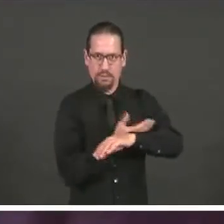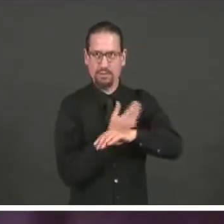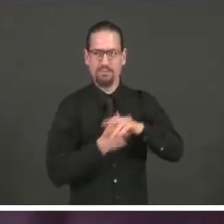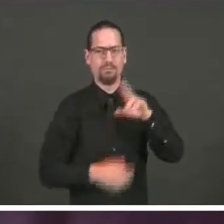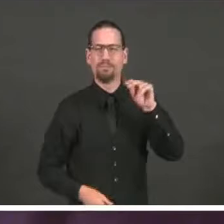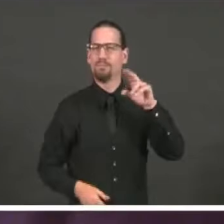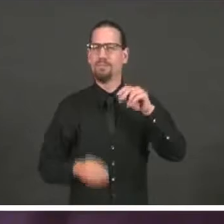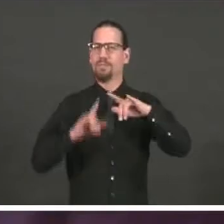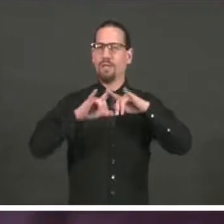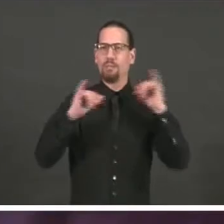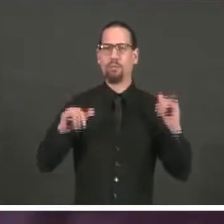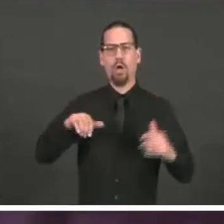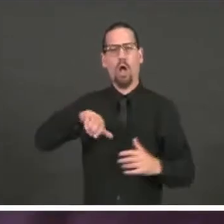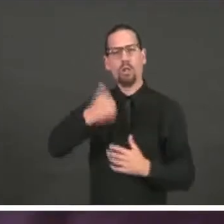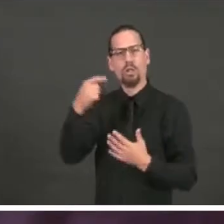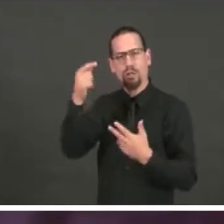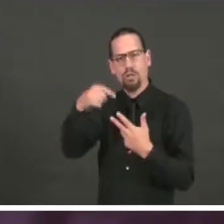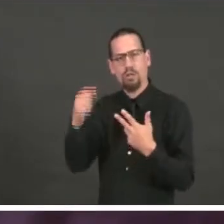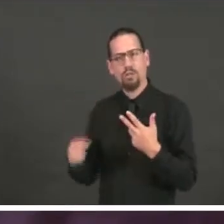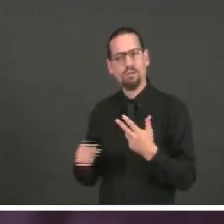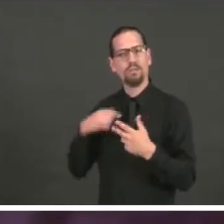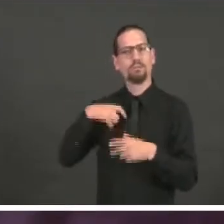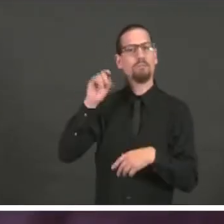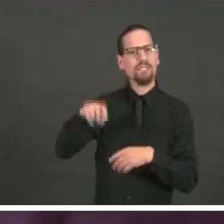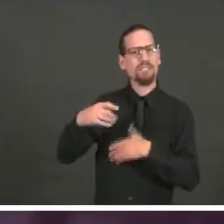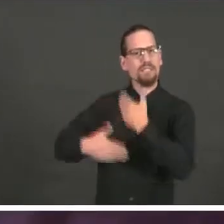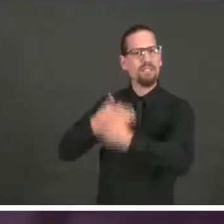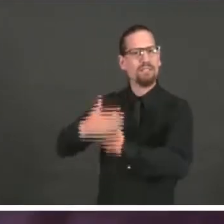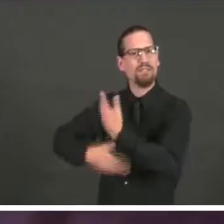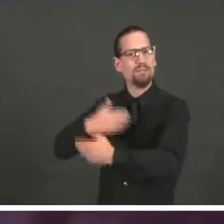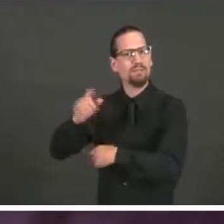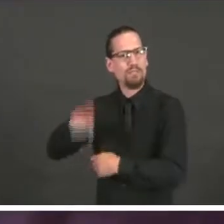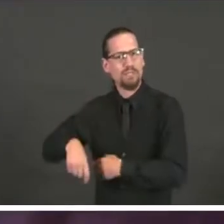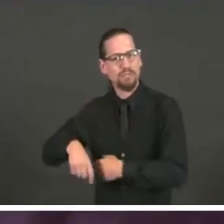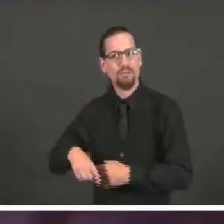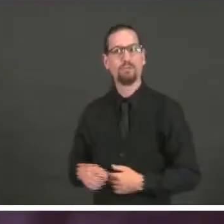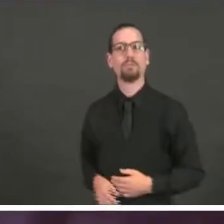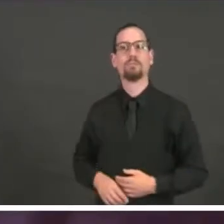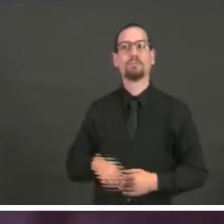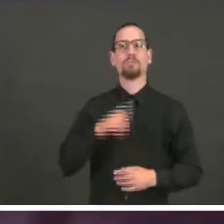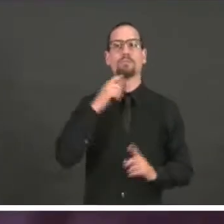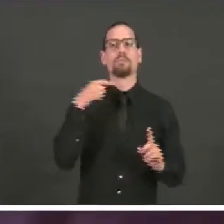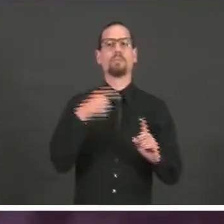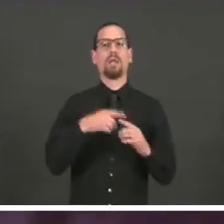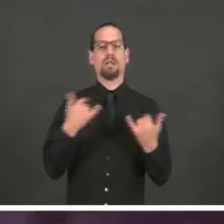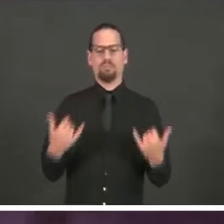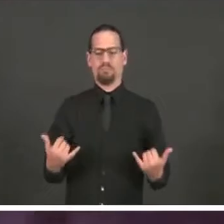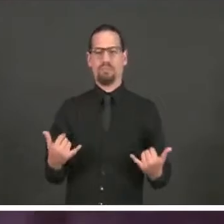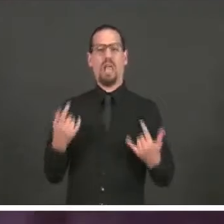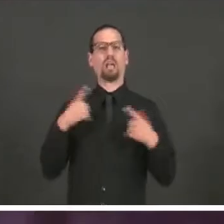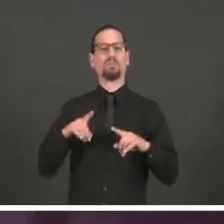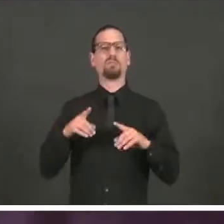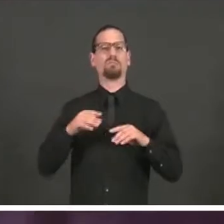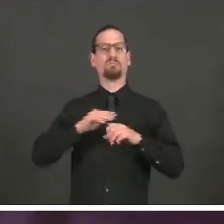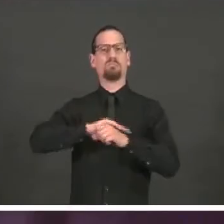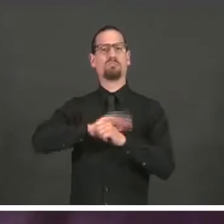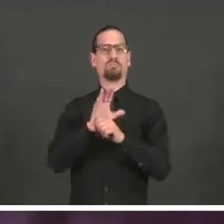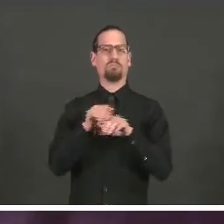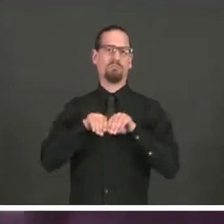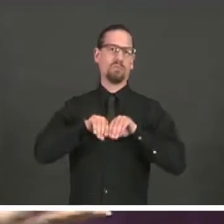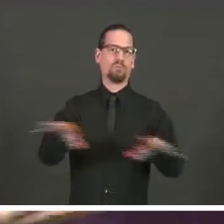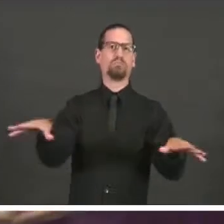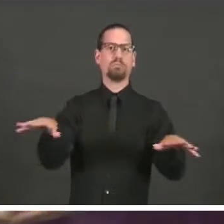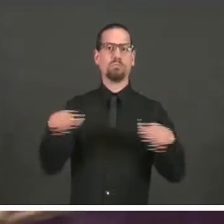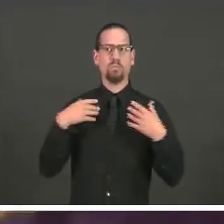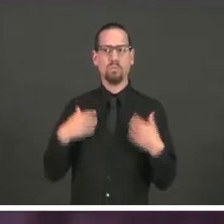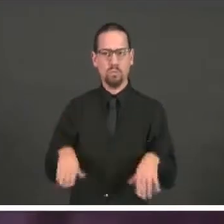all our work must take place with the backdrop of a pandemic. Our goal is to overcome the virus. As you heard, it